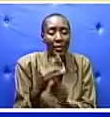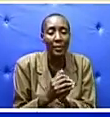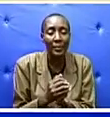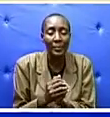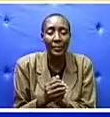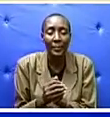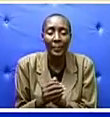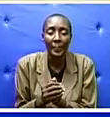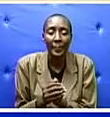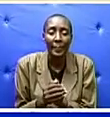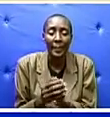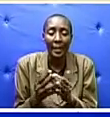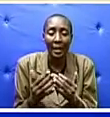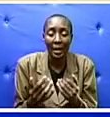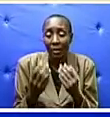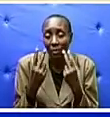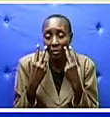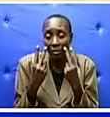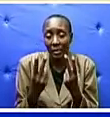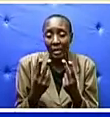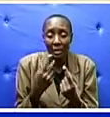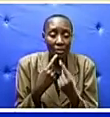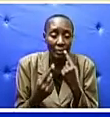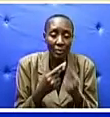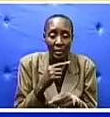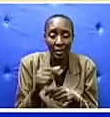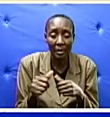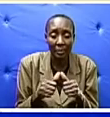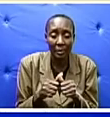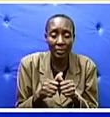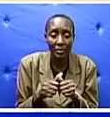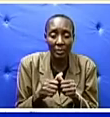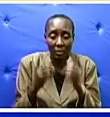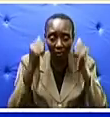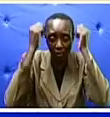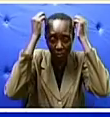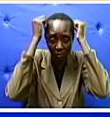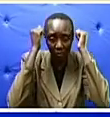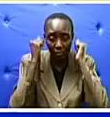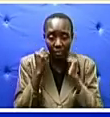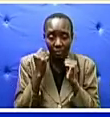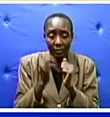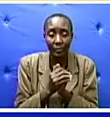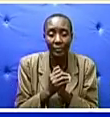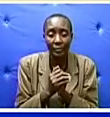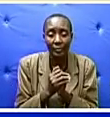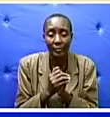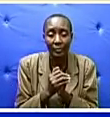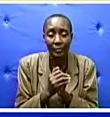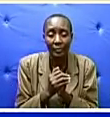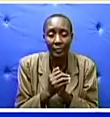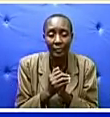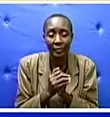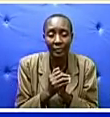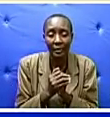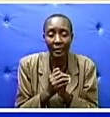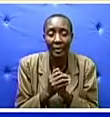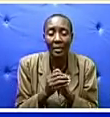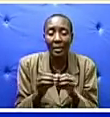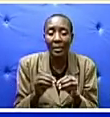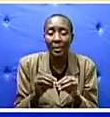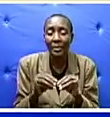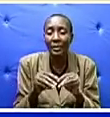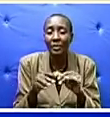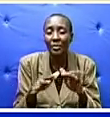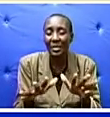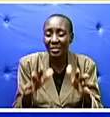even looking at, you spoke about condoms, and how has the distribution